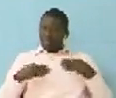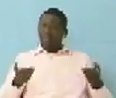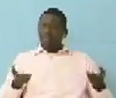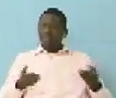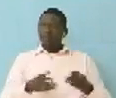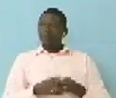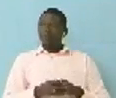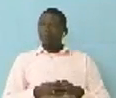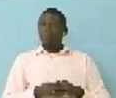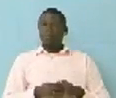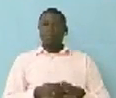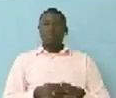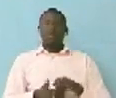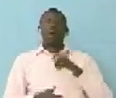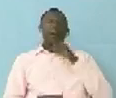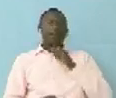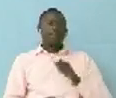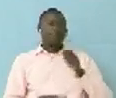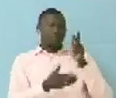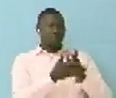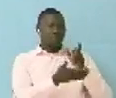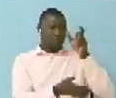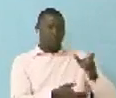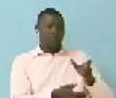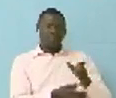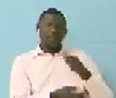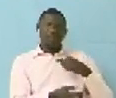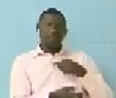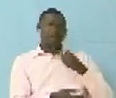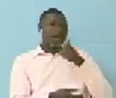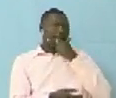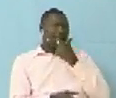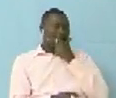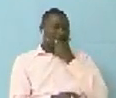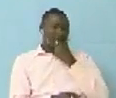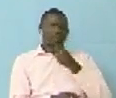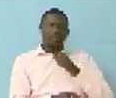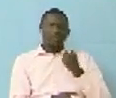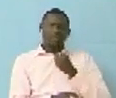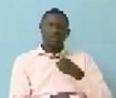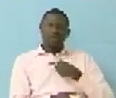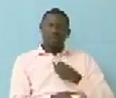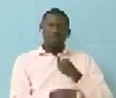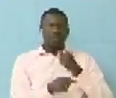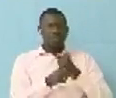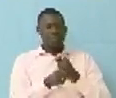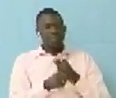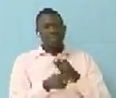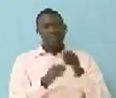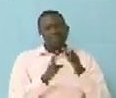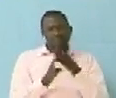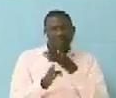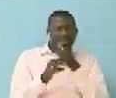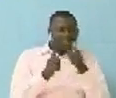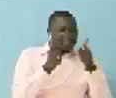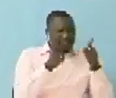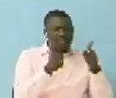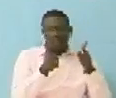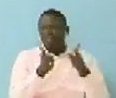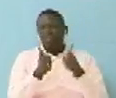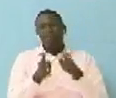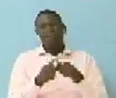Mr. Witness, I am laughing because I want to lighten up the situation.